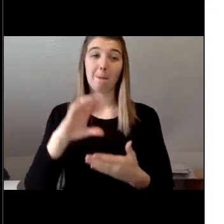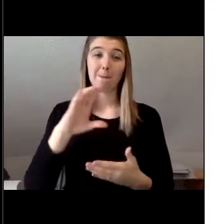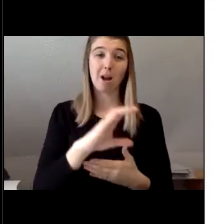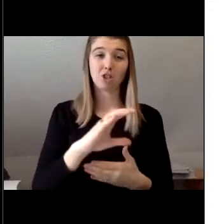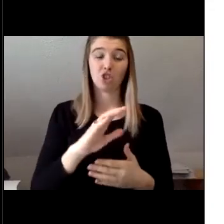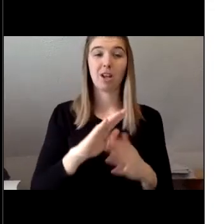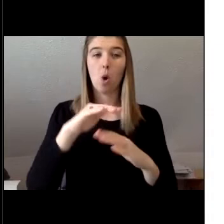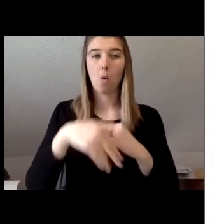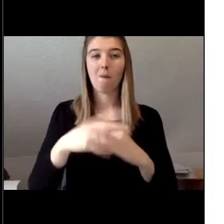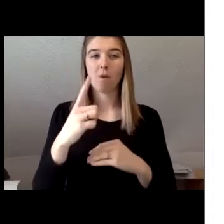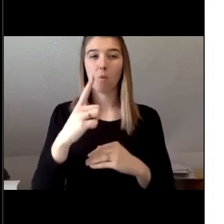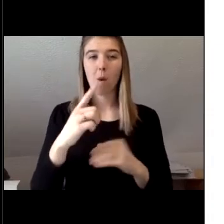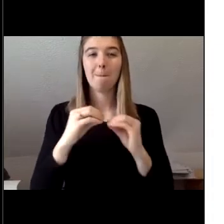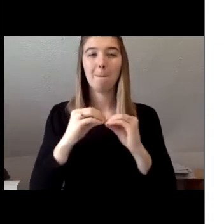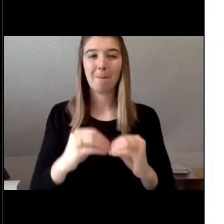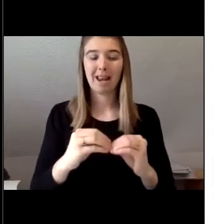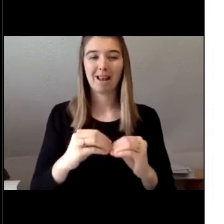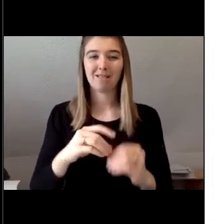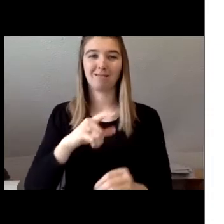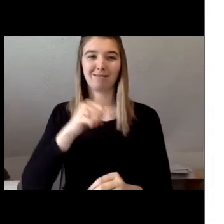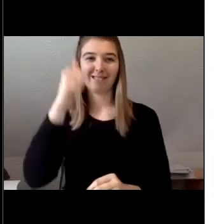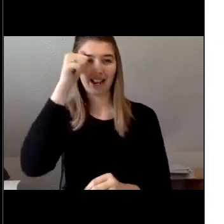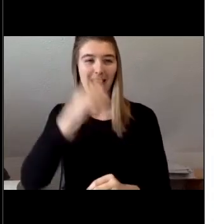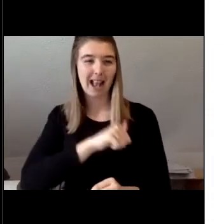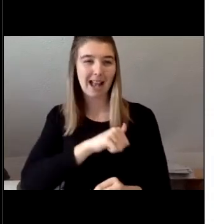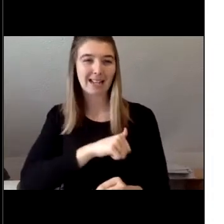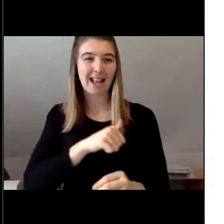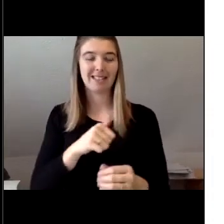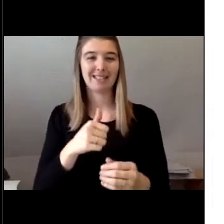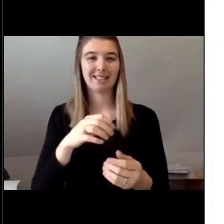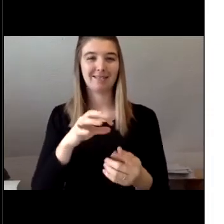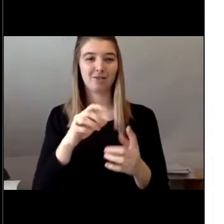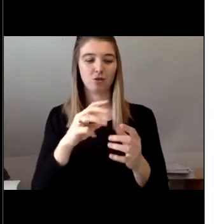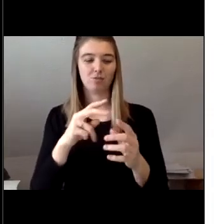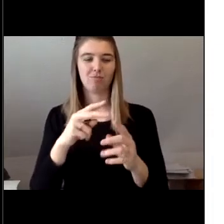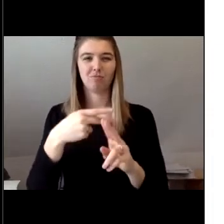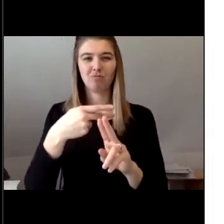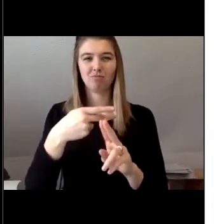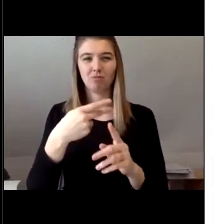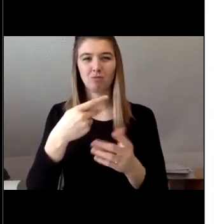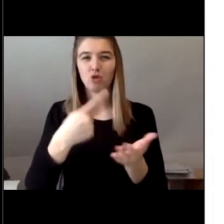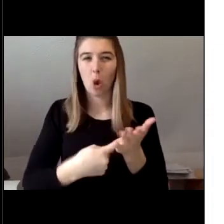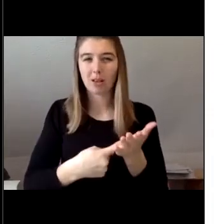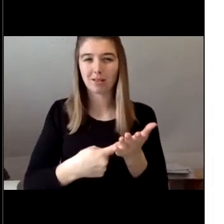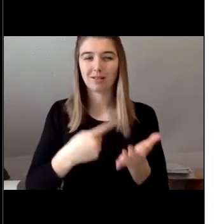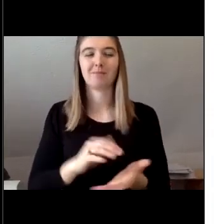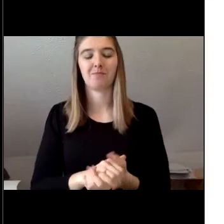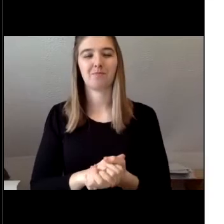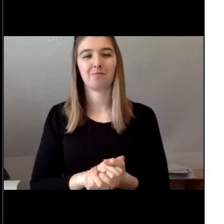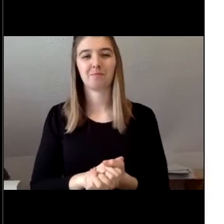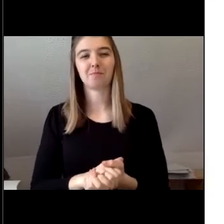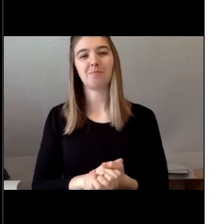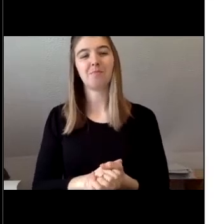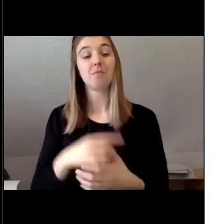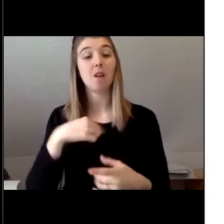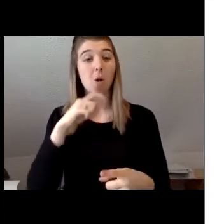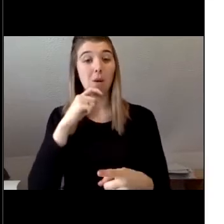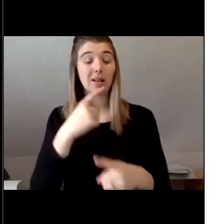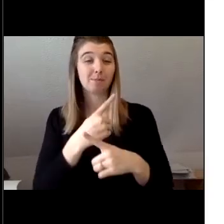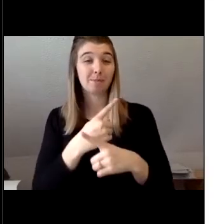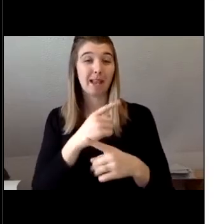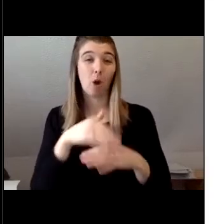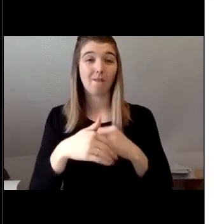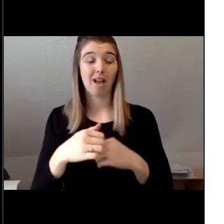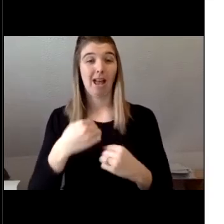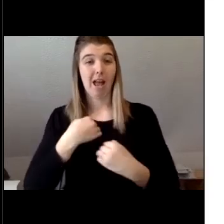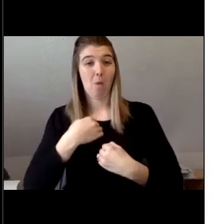dollars. So I'll be speaking about some of the approaches we as a funding agency have used, and I hope that these points are relevant to